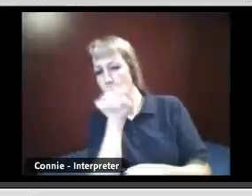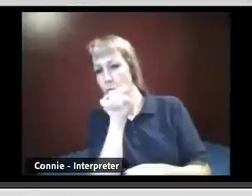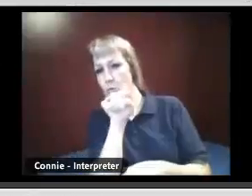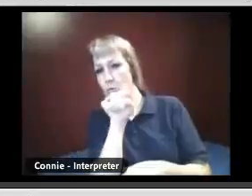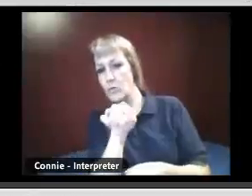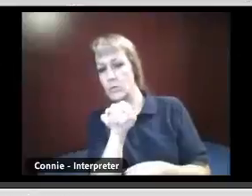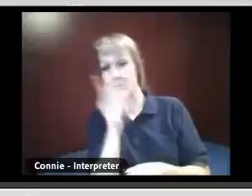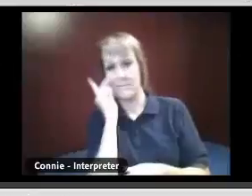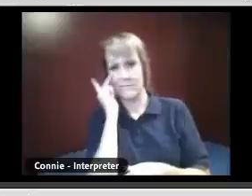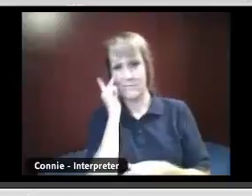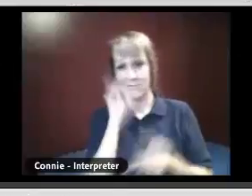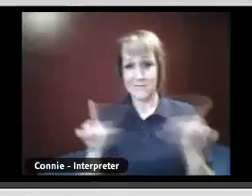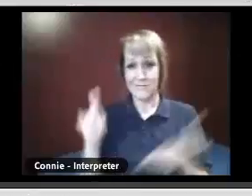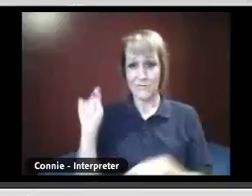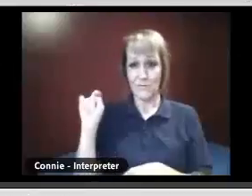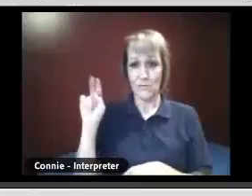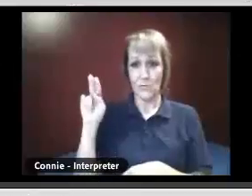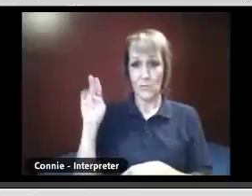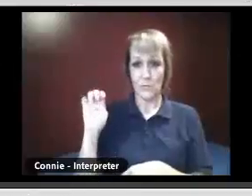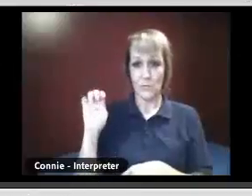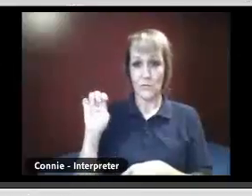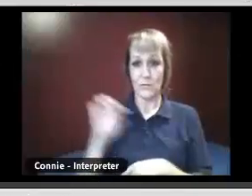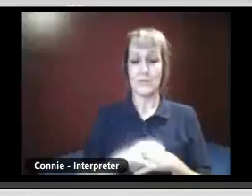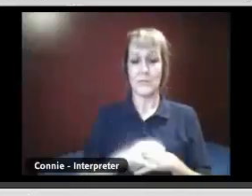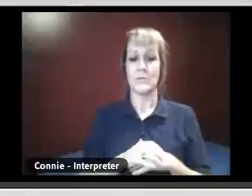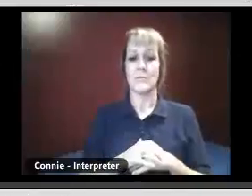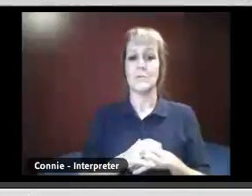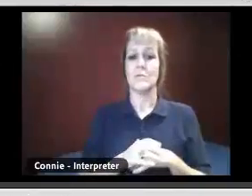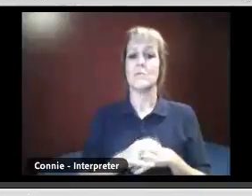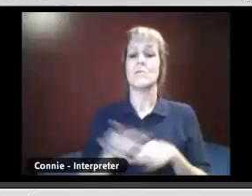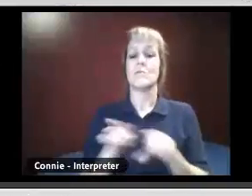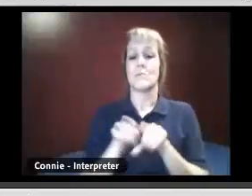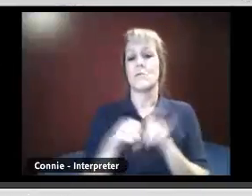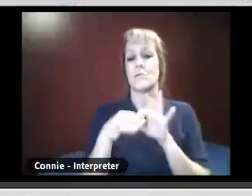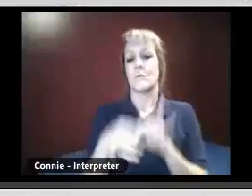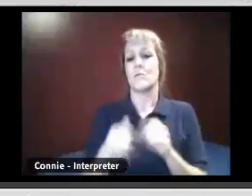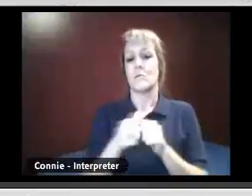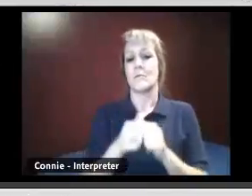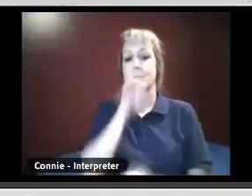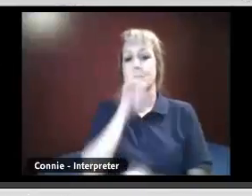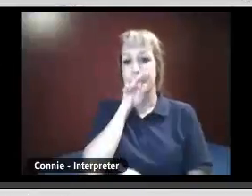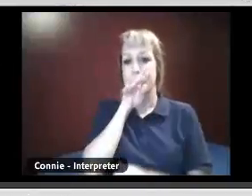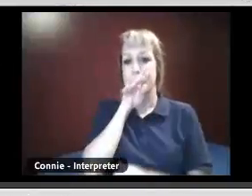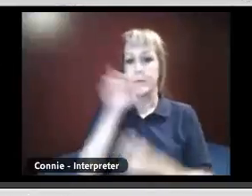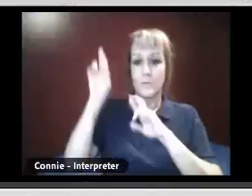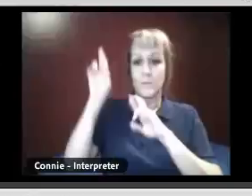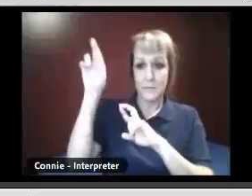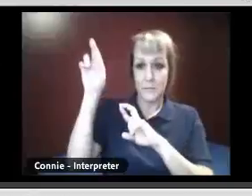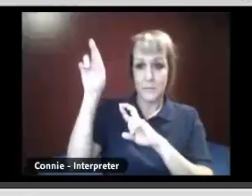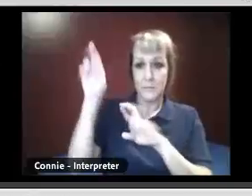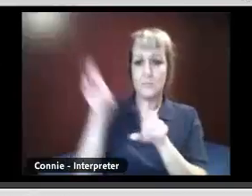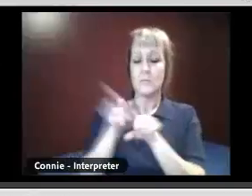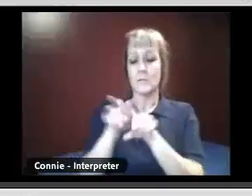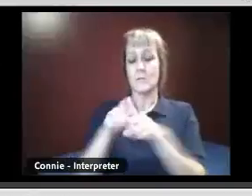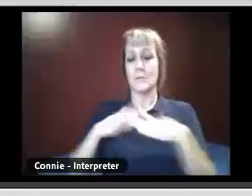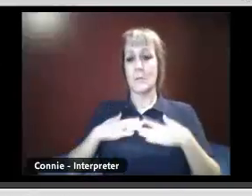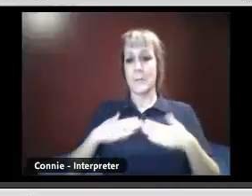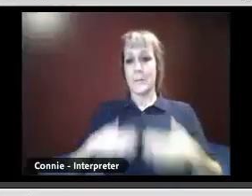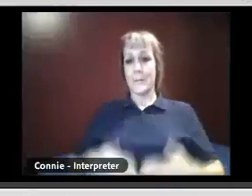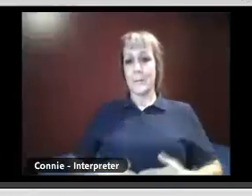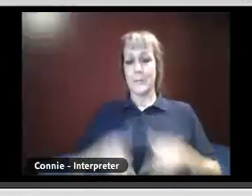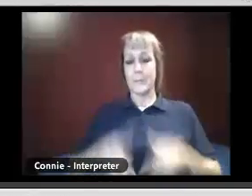tone and presentation, which goes along with not only speaking with respect, but make sure your body language is